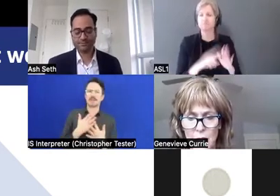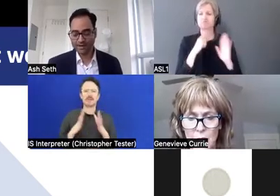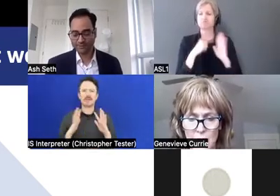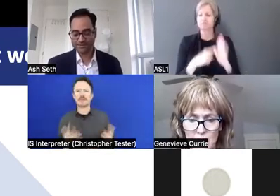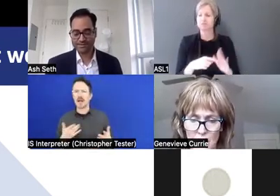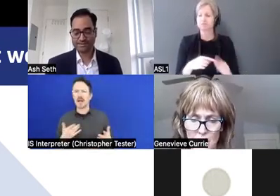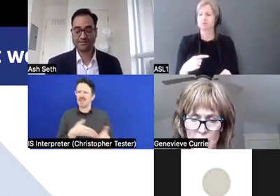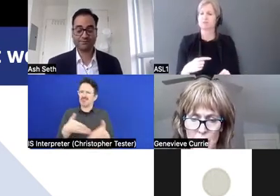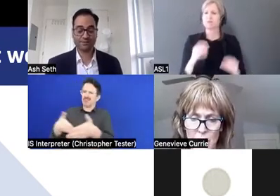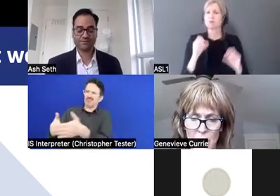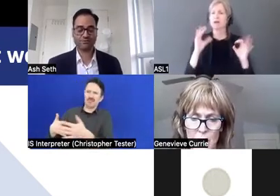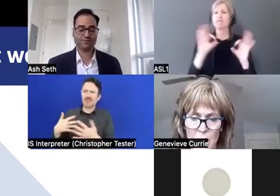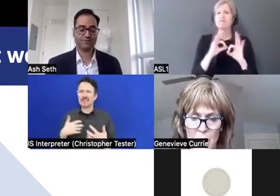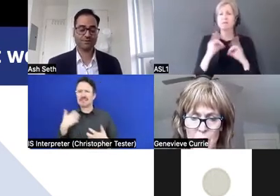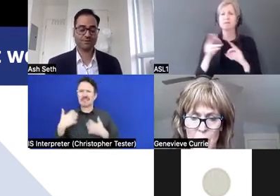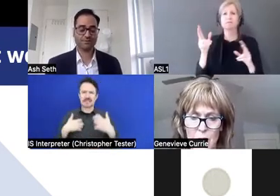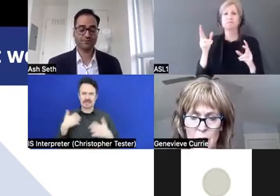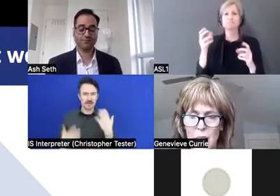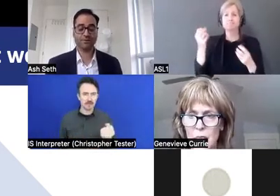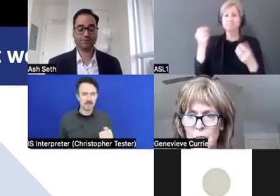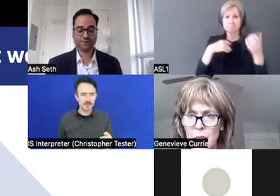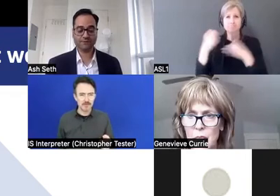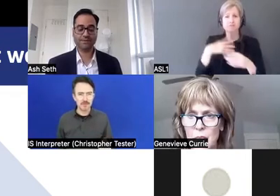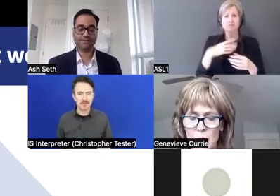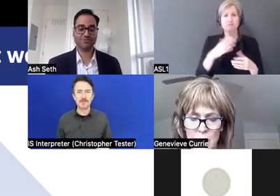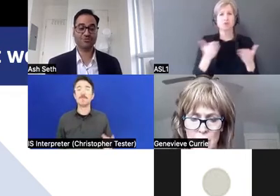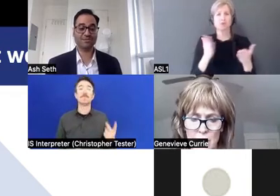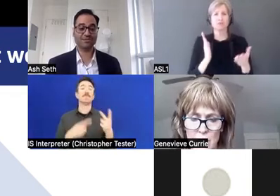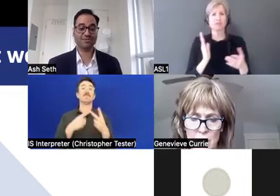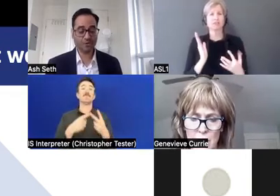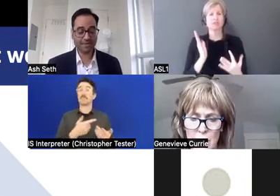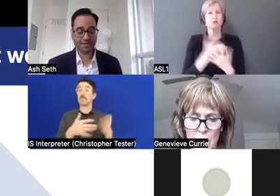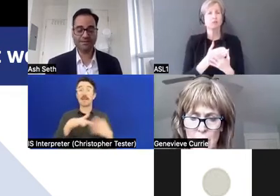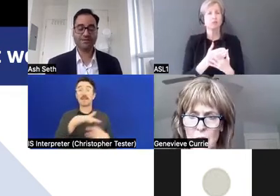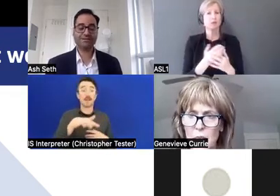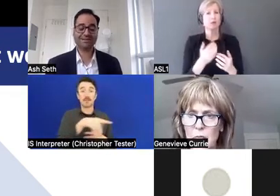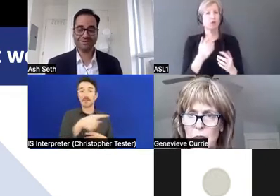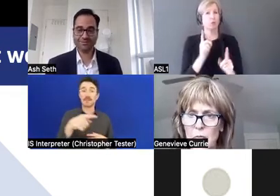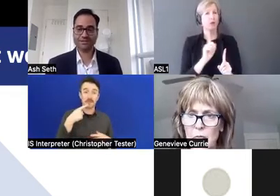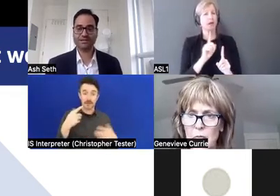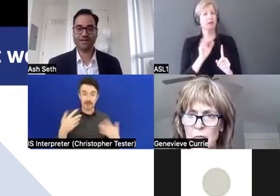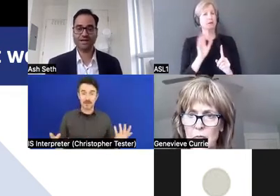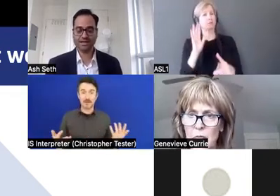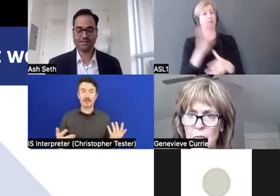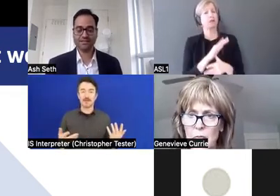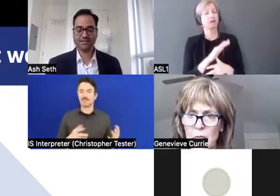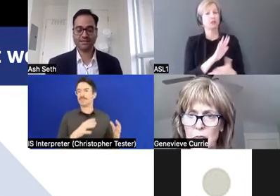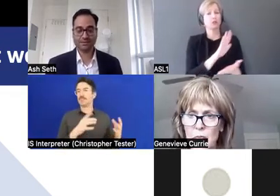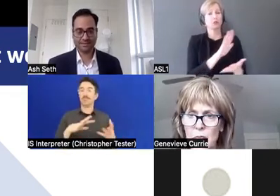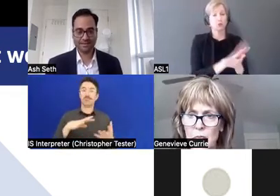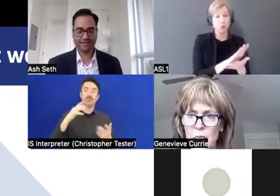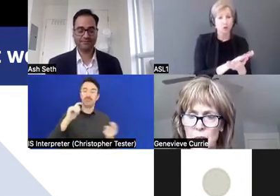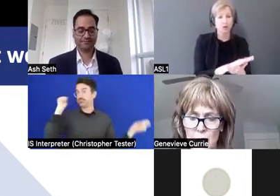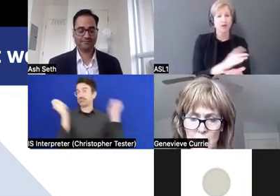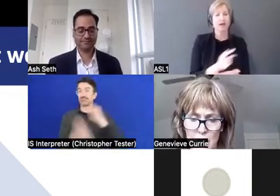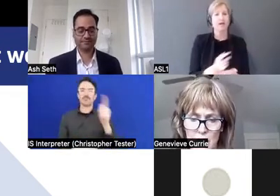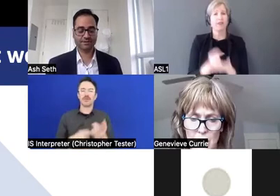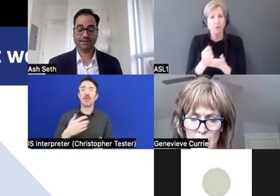many families that service disruptions were most prevalent in children's schooling, therapies, and